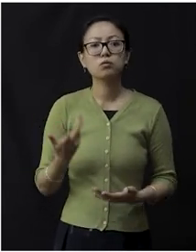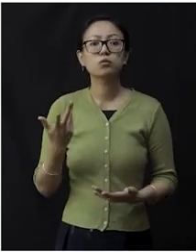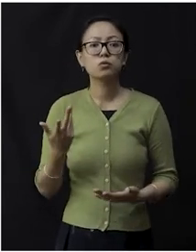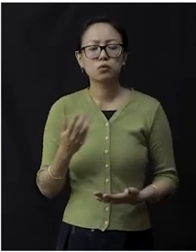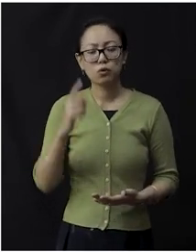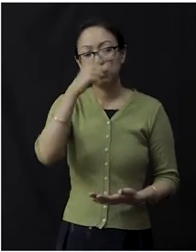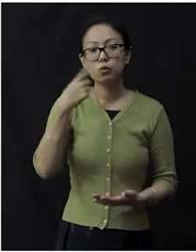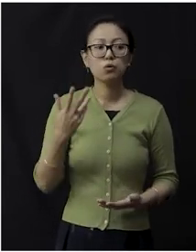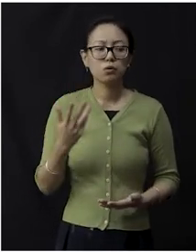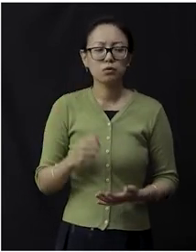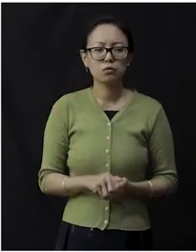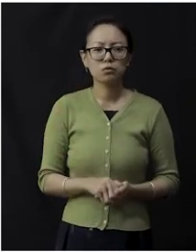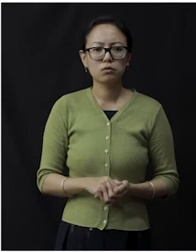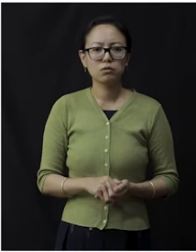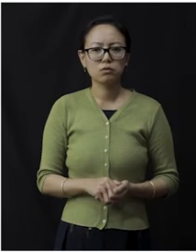It started with K.